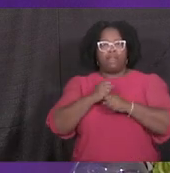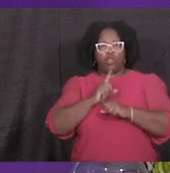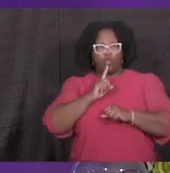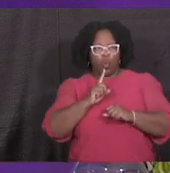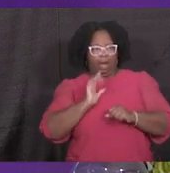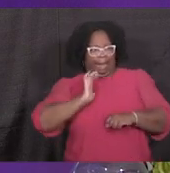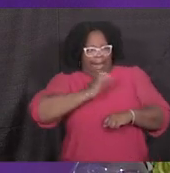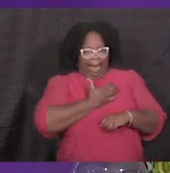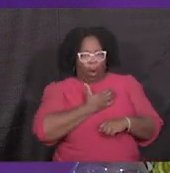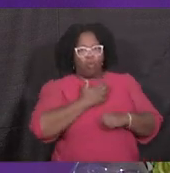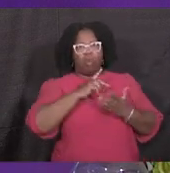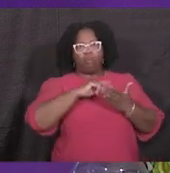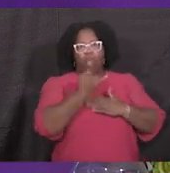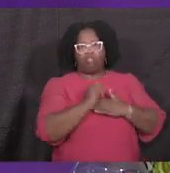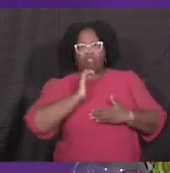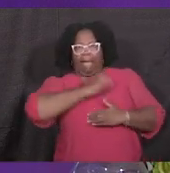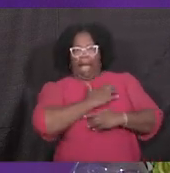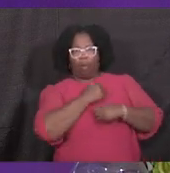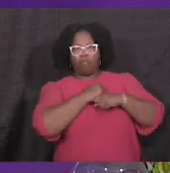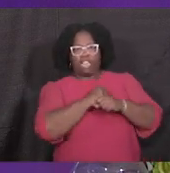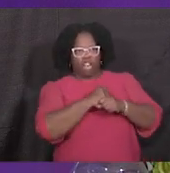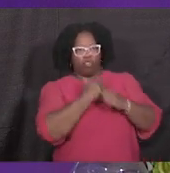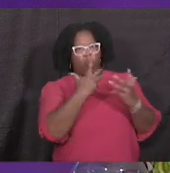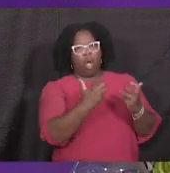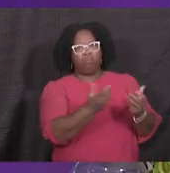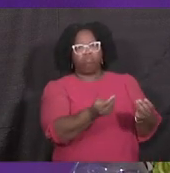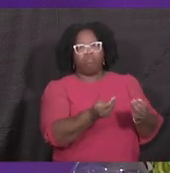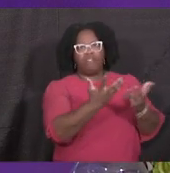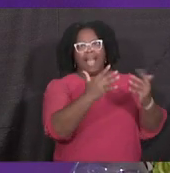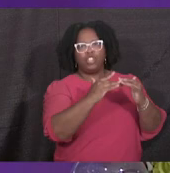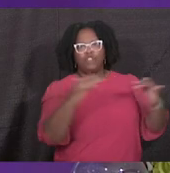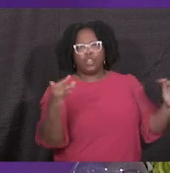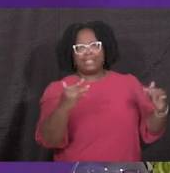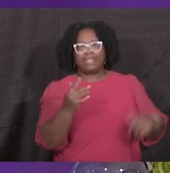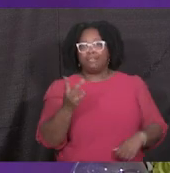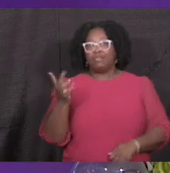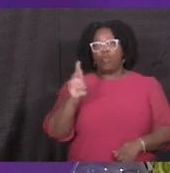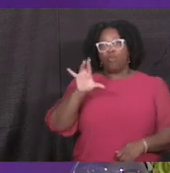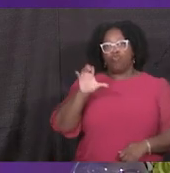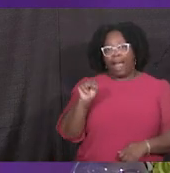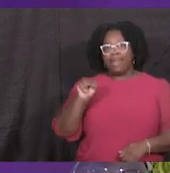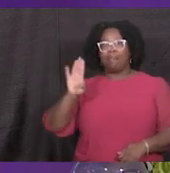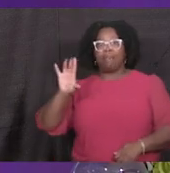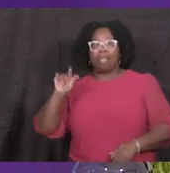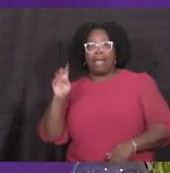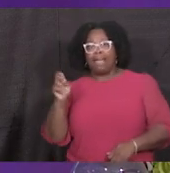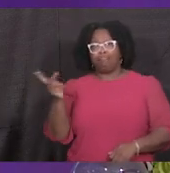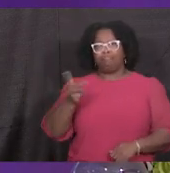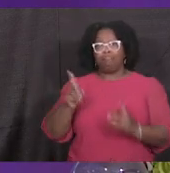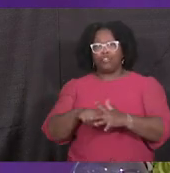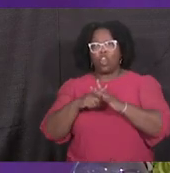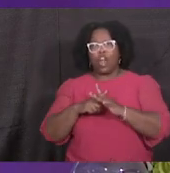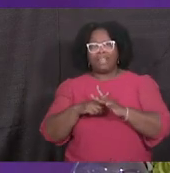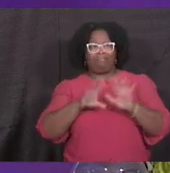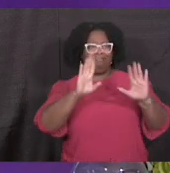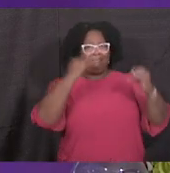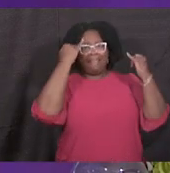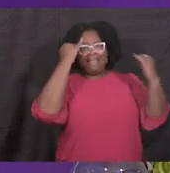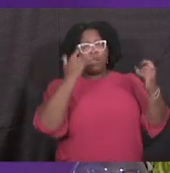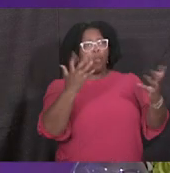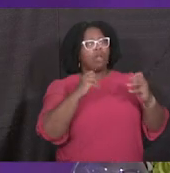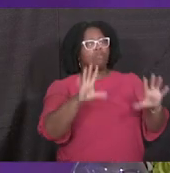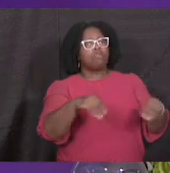own productions and projects. And so when Ryan and Blake initially started it, they were like, we just want to be able to provide diverse entry-level